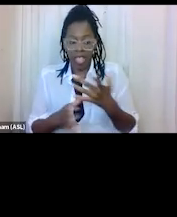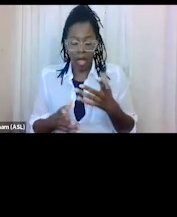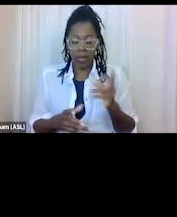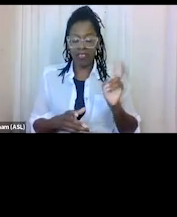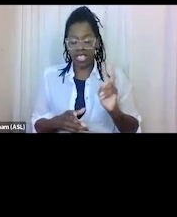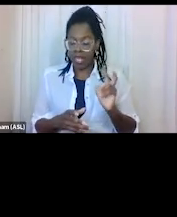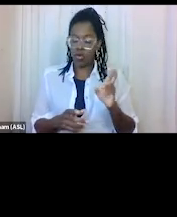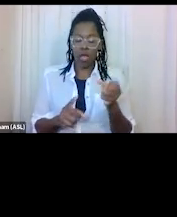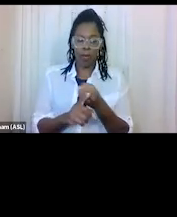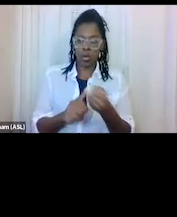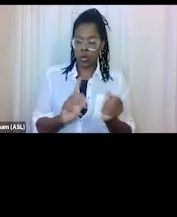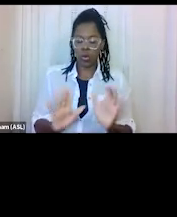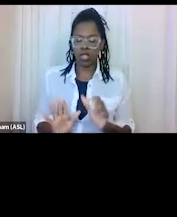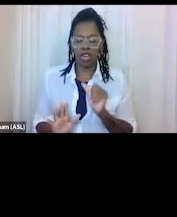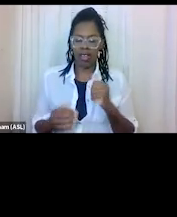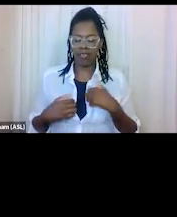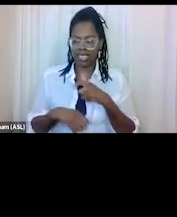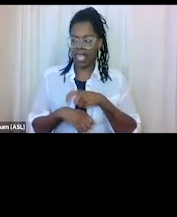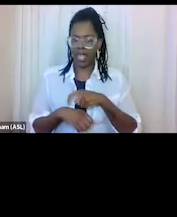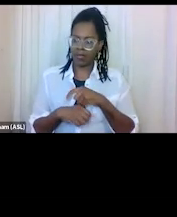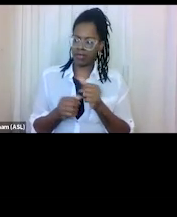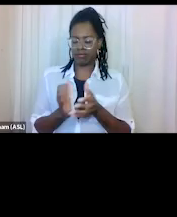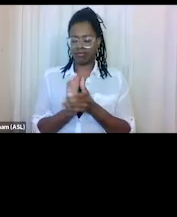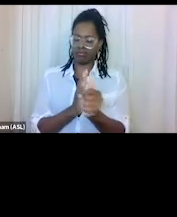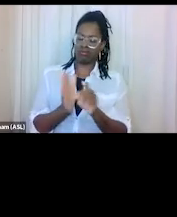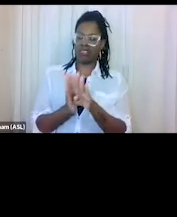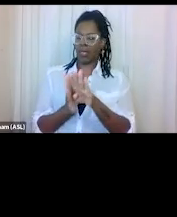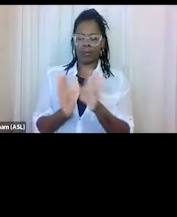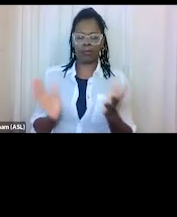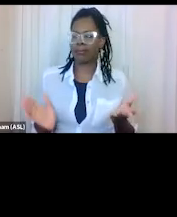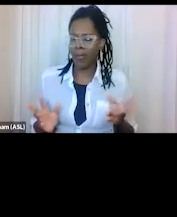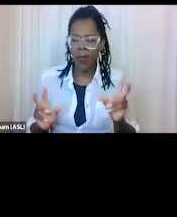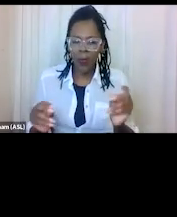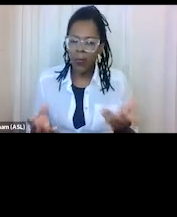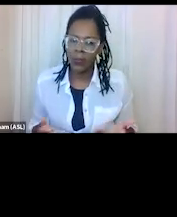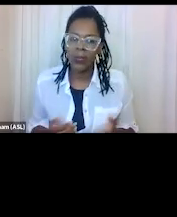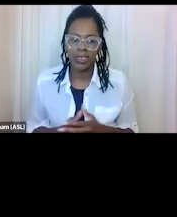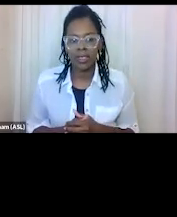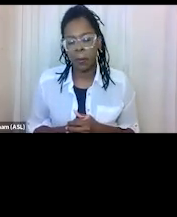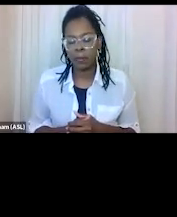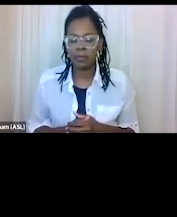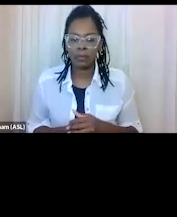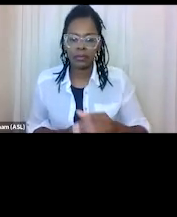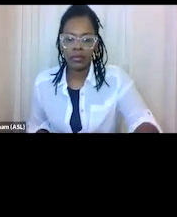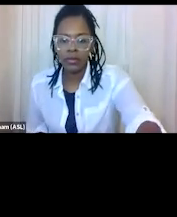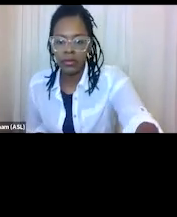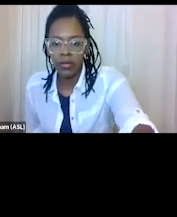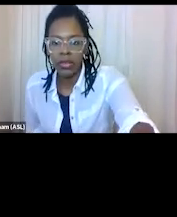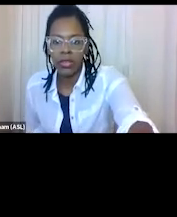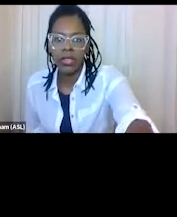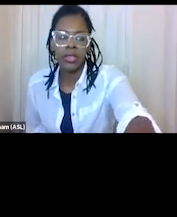abused, they don't have time to acquire these skills, right? I think I've just barely acquired a few and I'm in my 40s. So